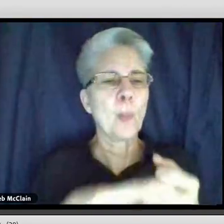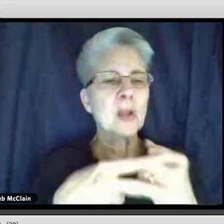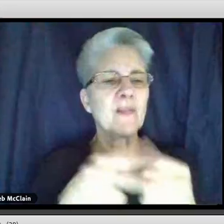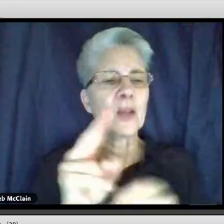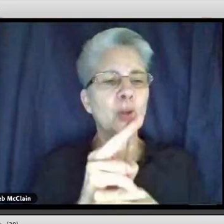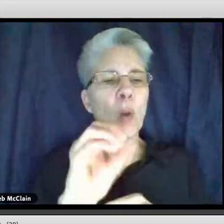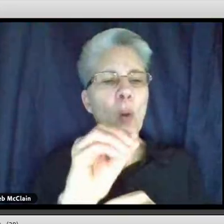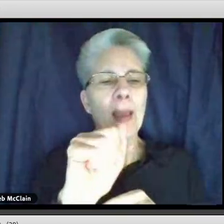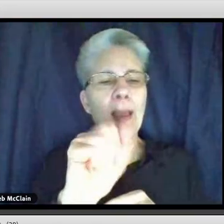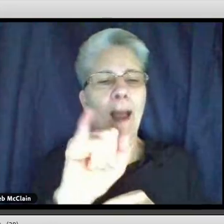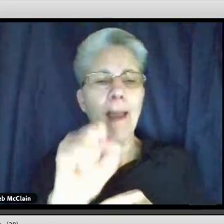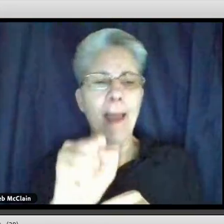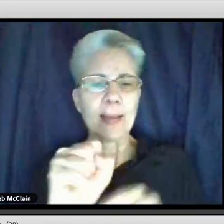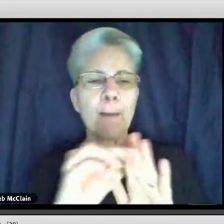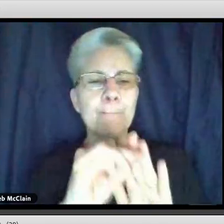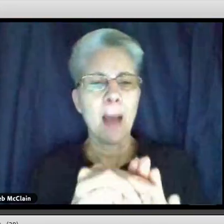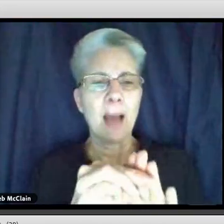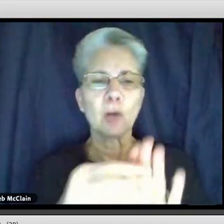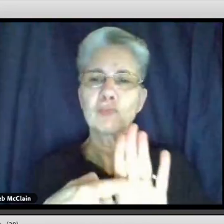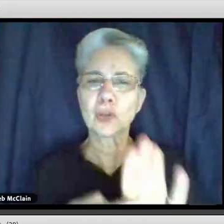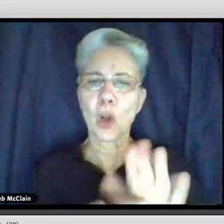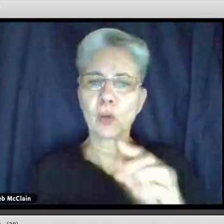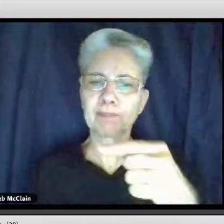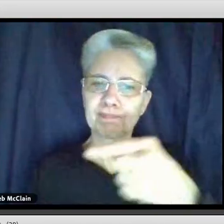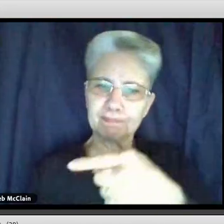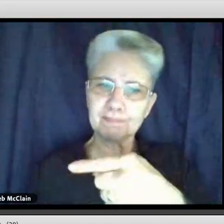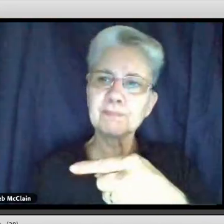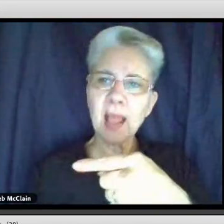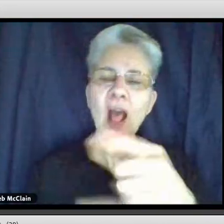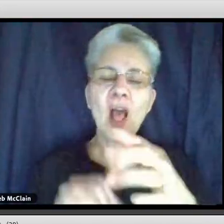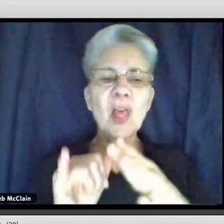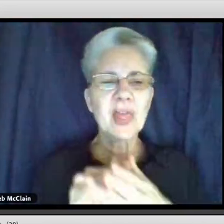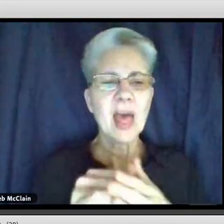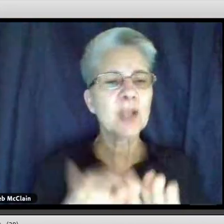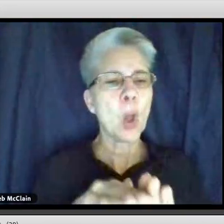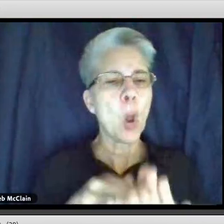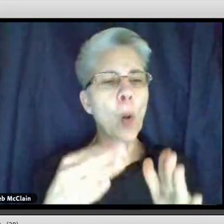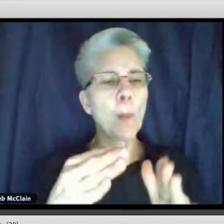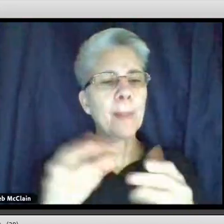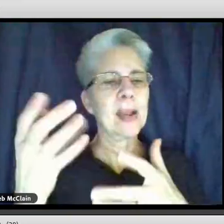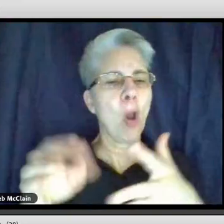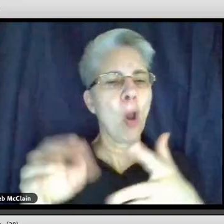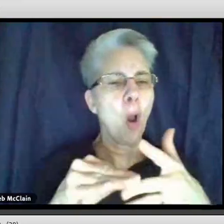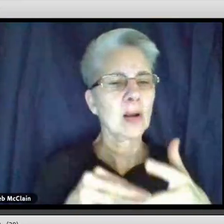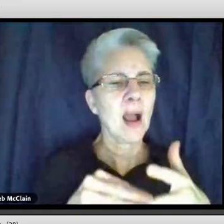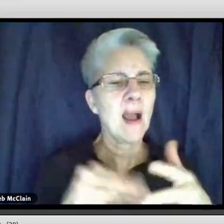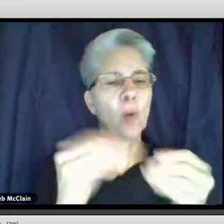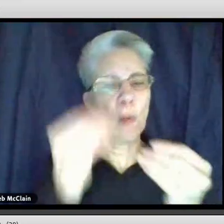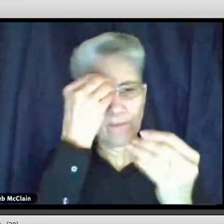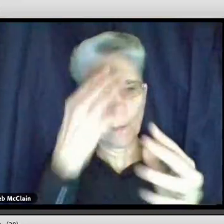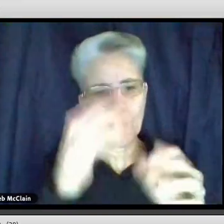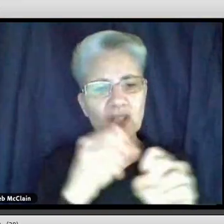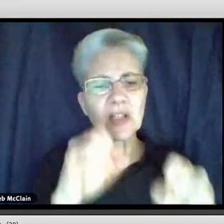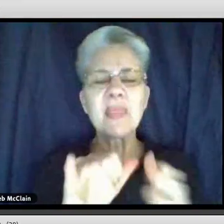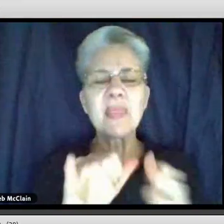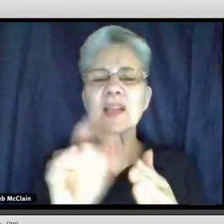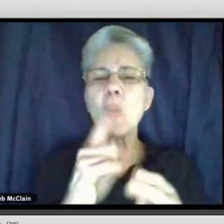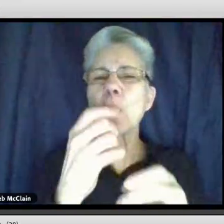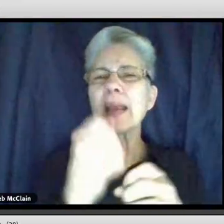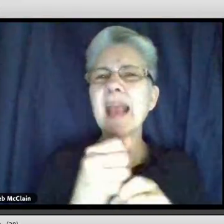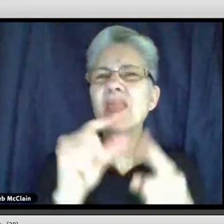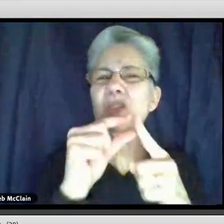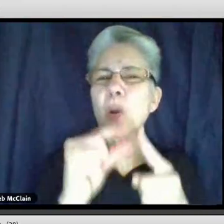the OAIS model, which is pictured here. OAIS stands for Open Archival Information System. So this is where we get